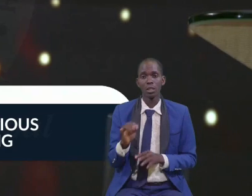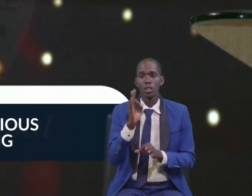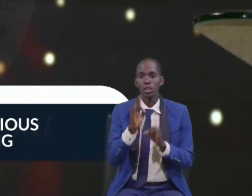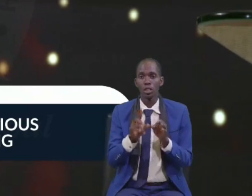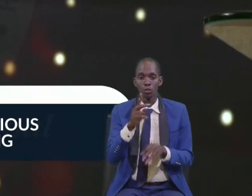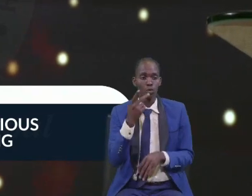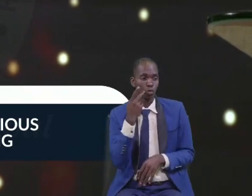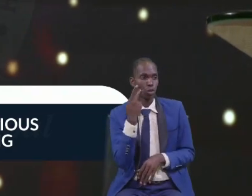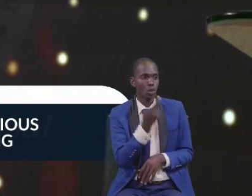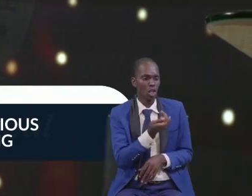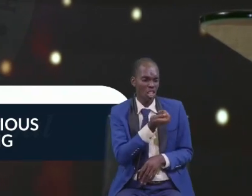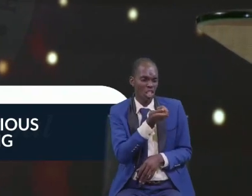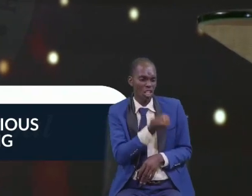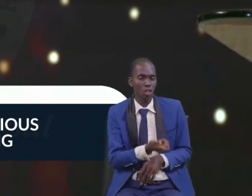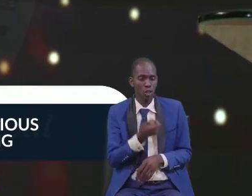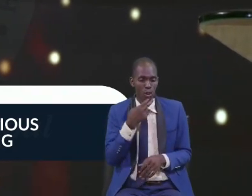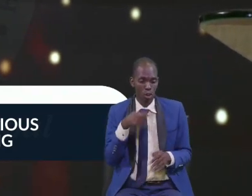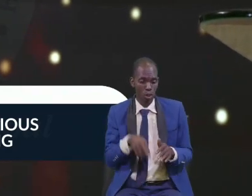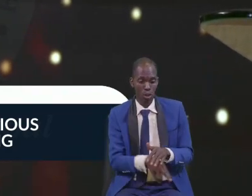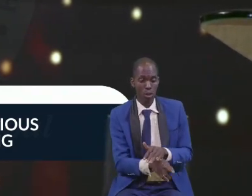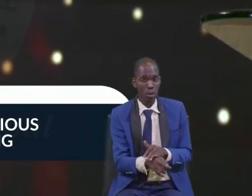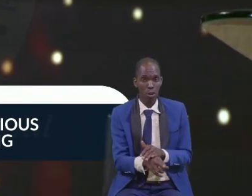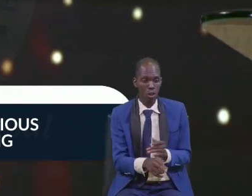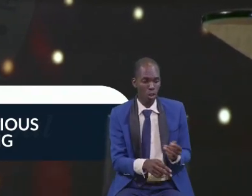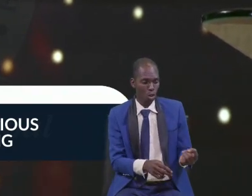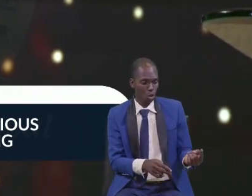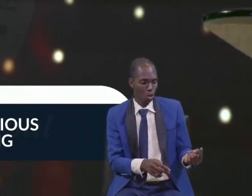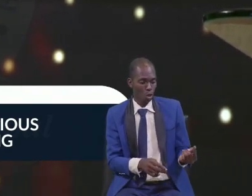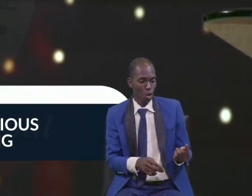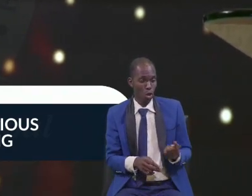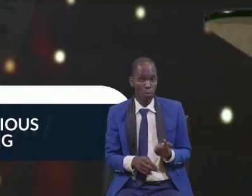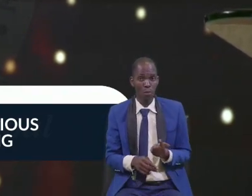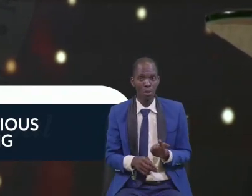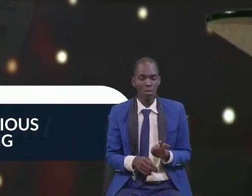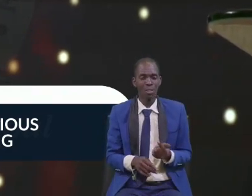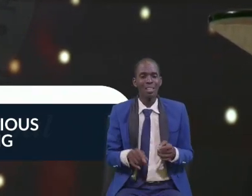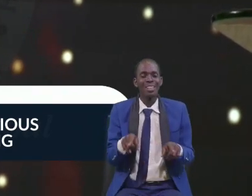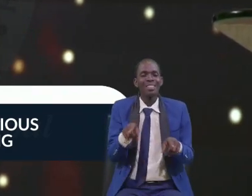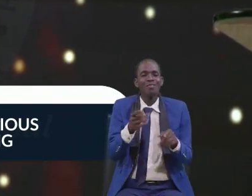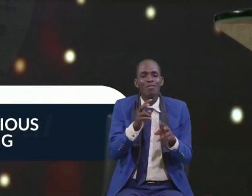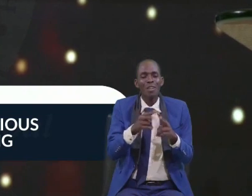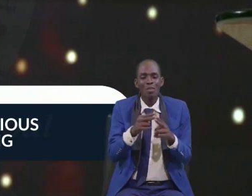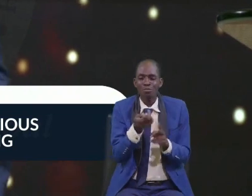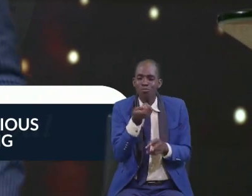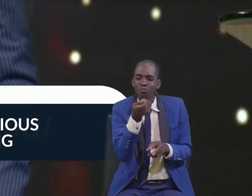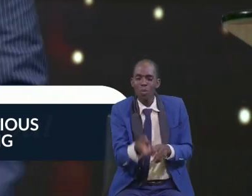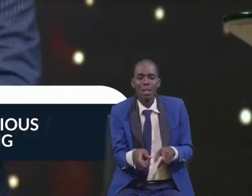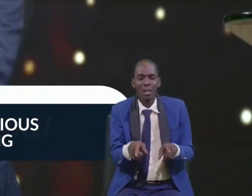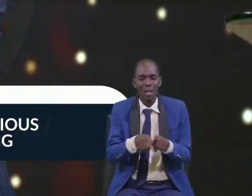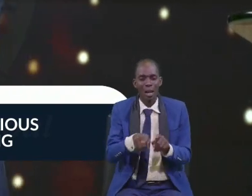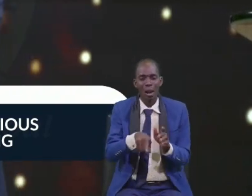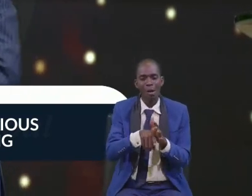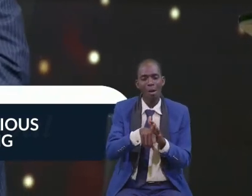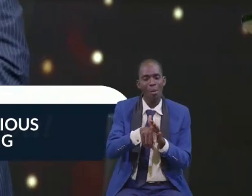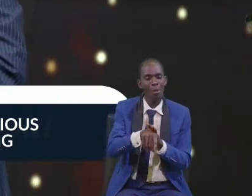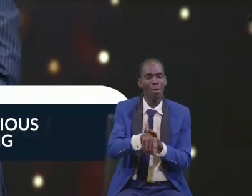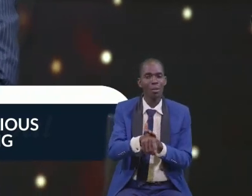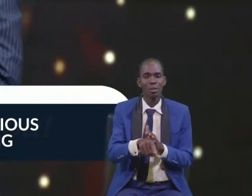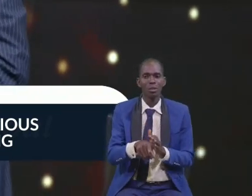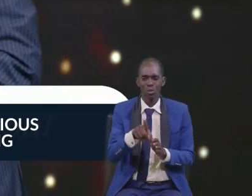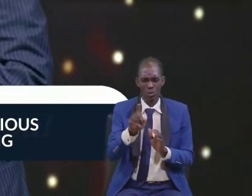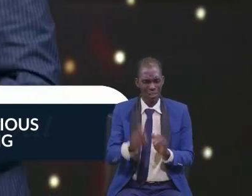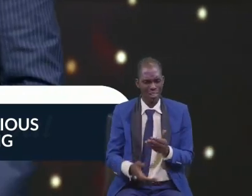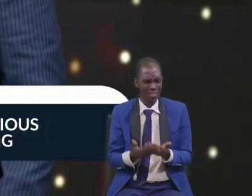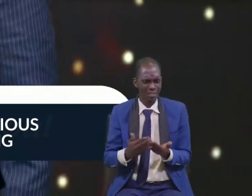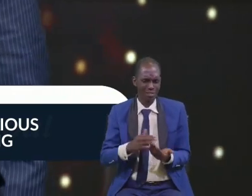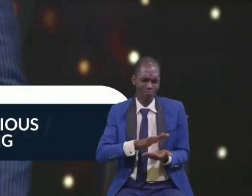little snake just coming to earth like a worm, at that beginning you can crush that